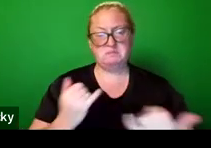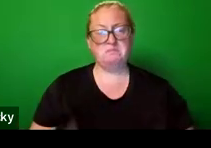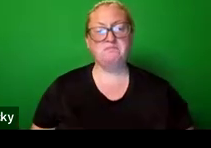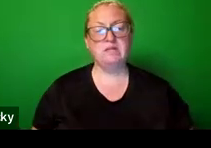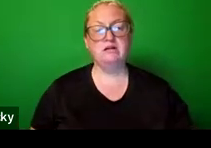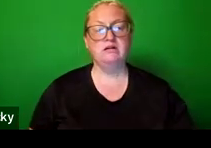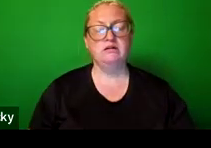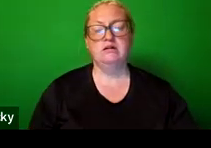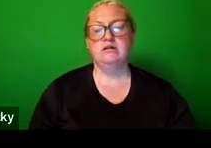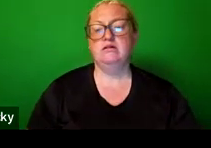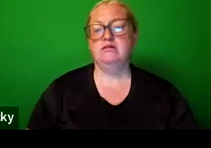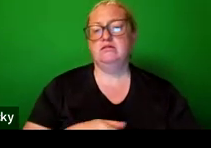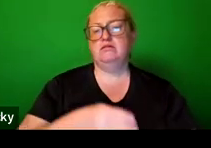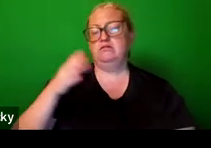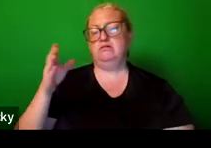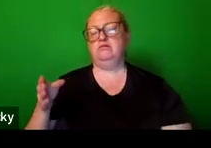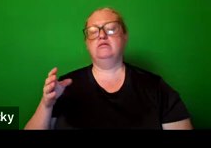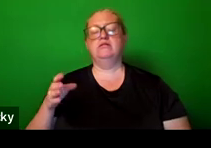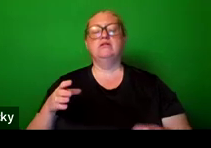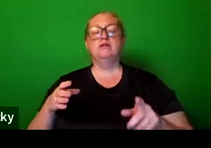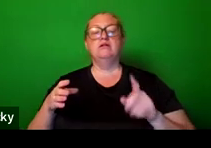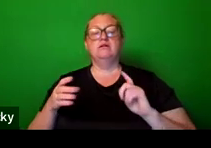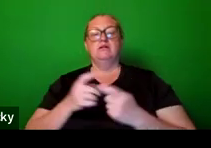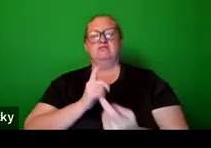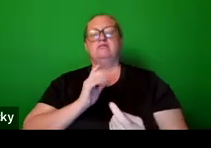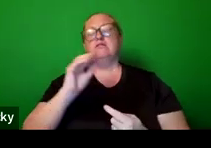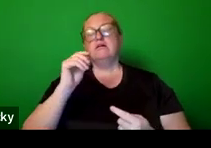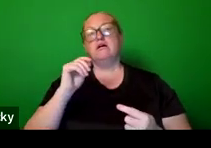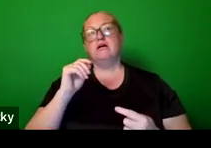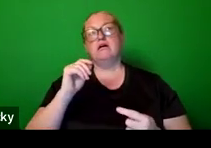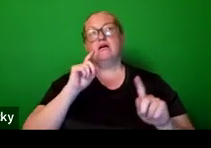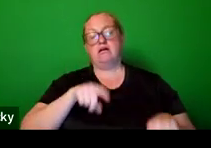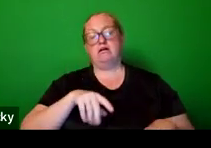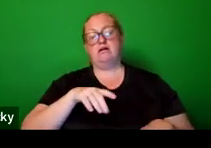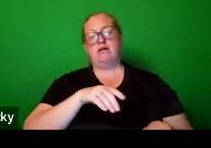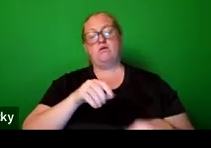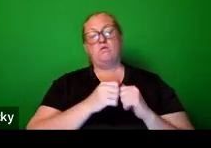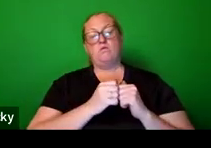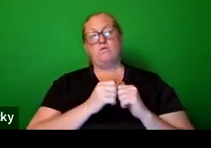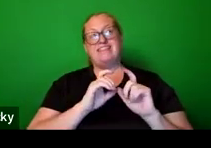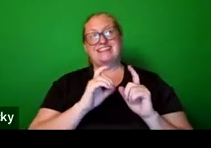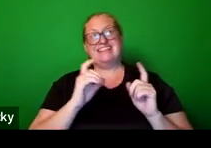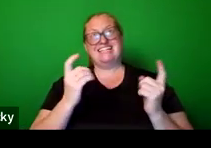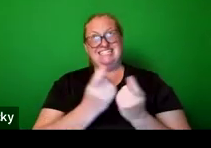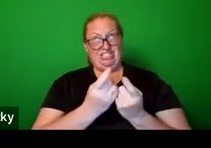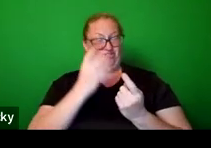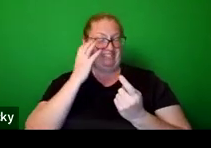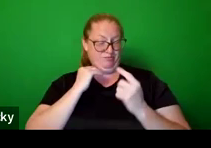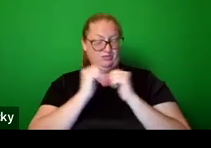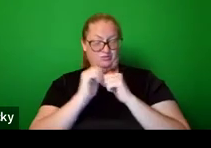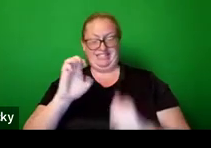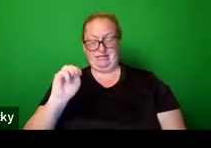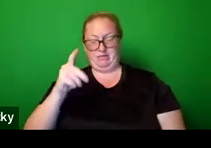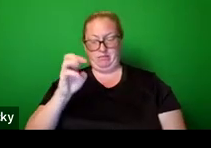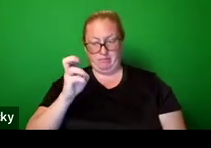If you don't mind, I think given what the district's been through with Empower, this is a very reasonable ask, is to have it validated by a